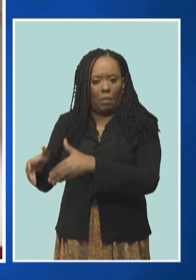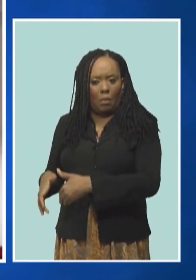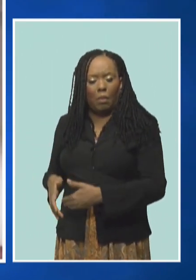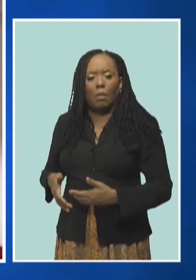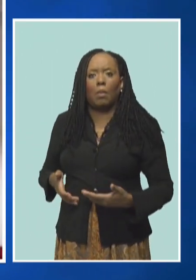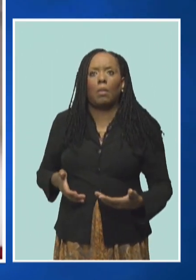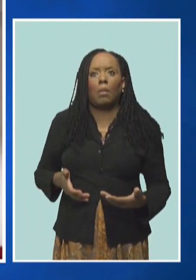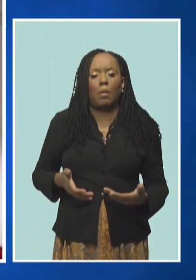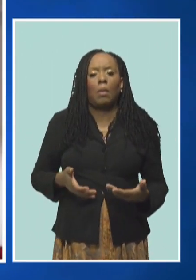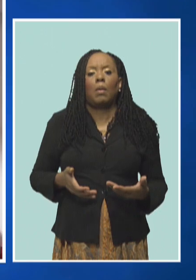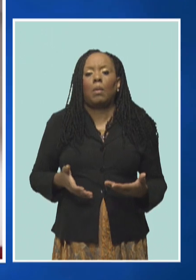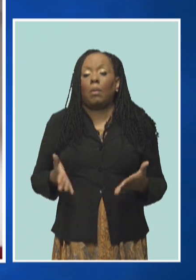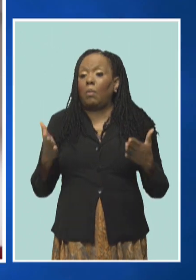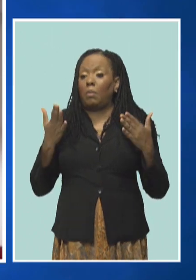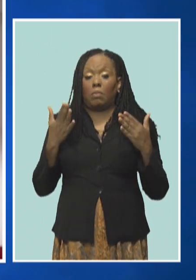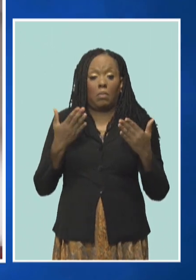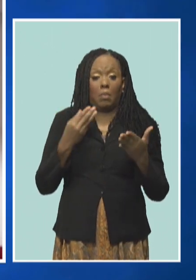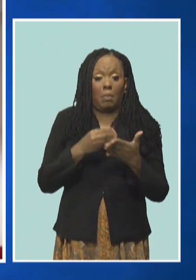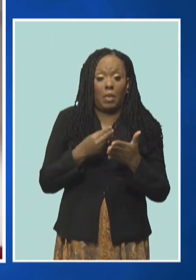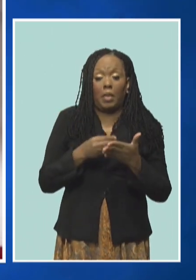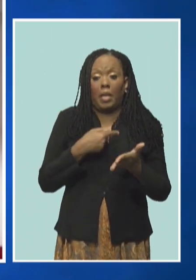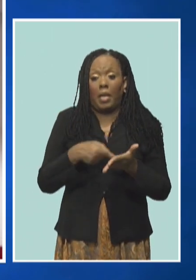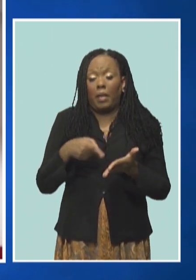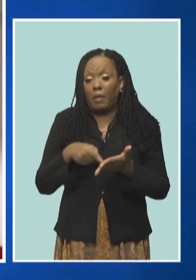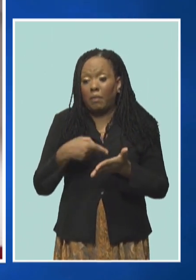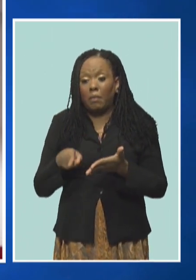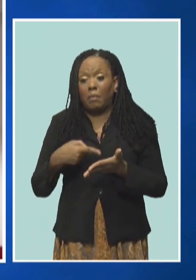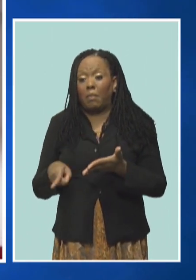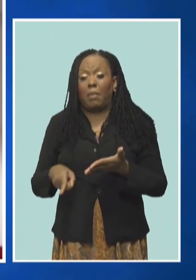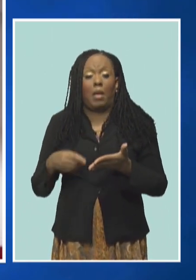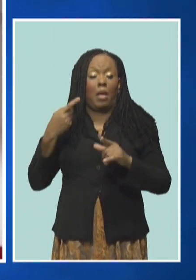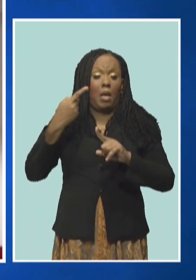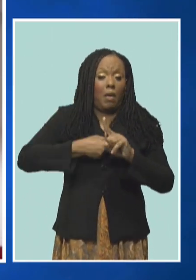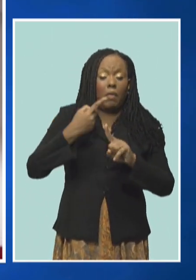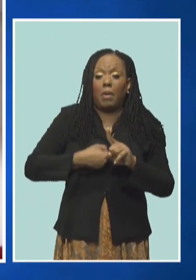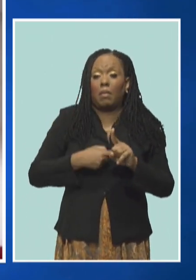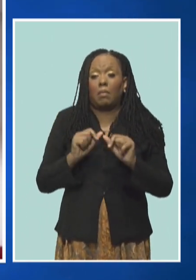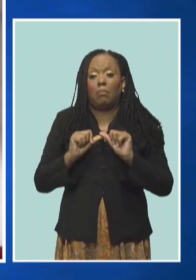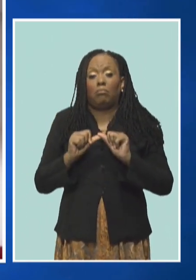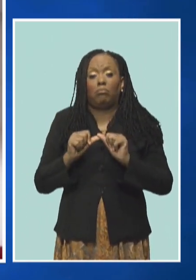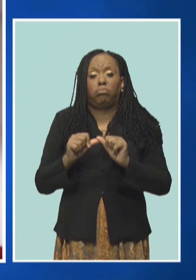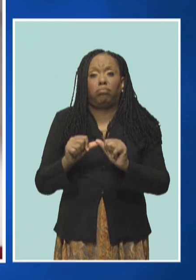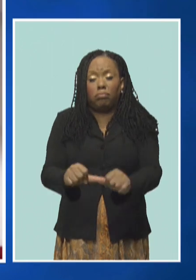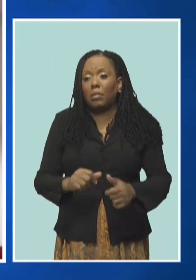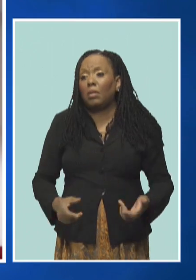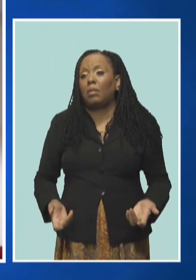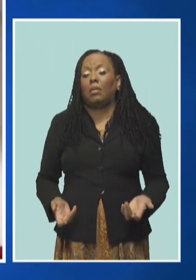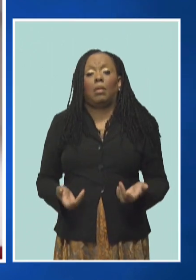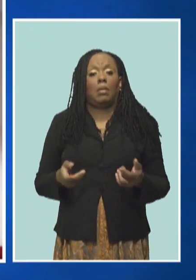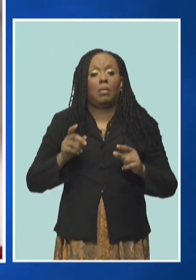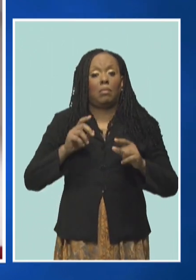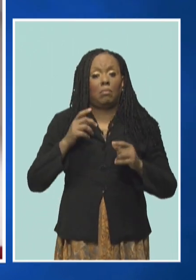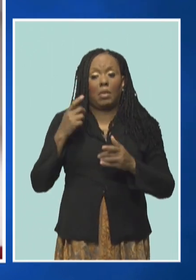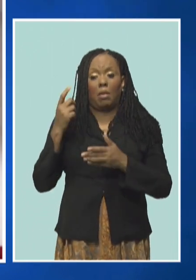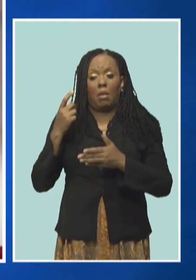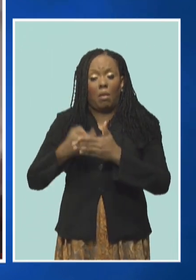relatively fixed incomes, their salaries, their pensions are relatively fixed. Prices have gone up